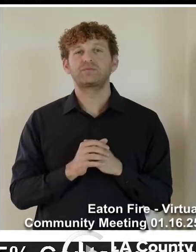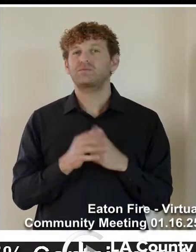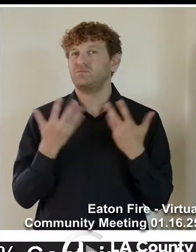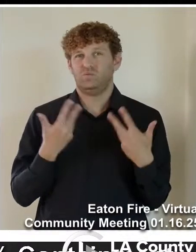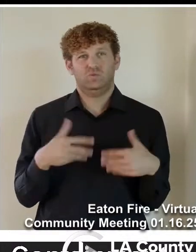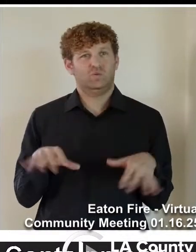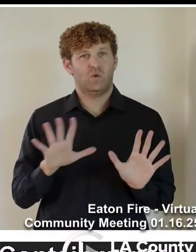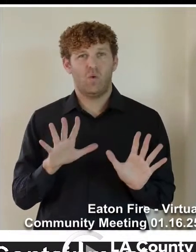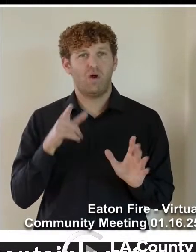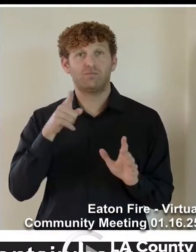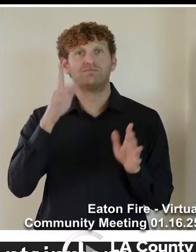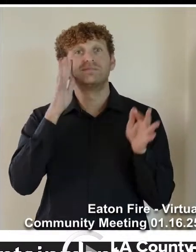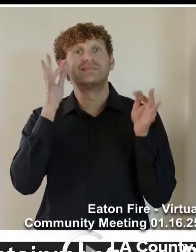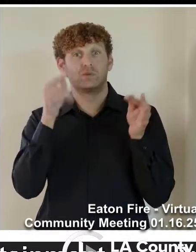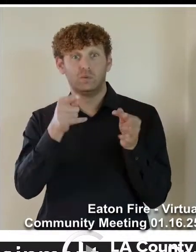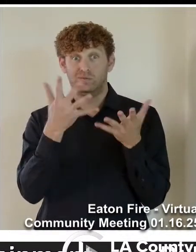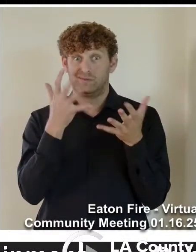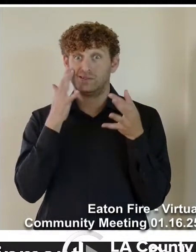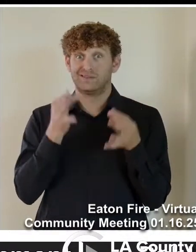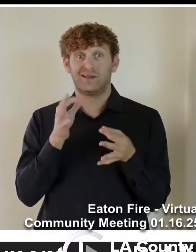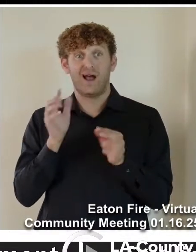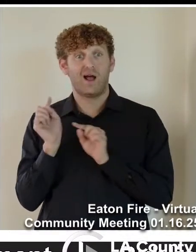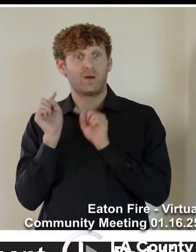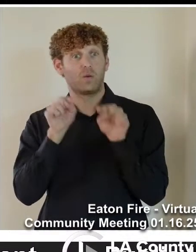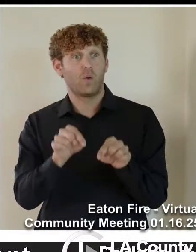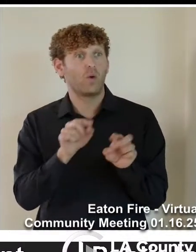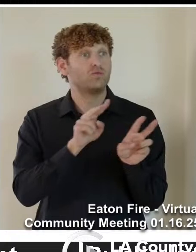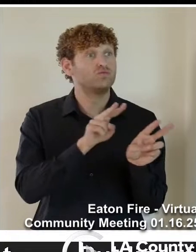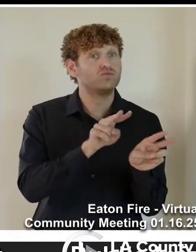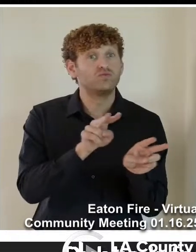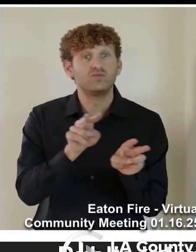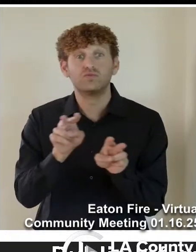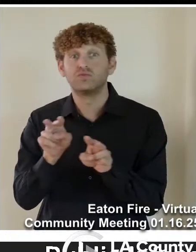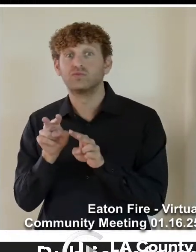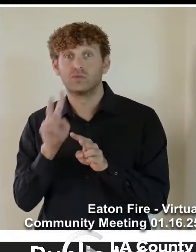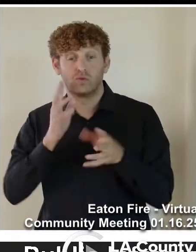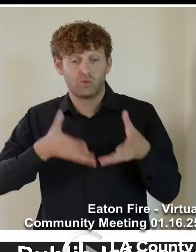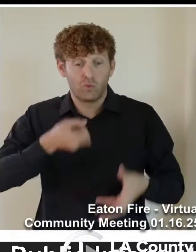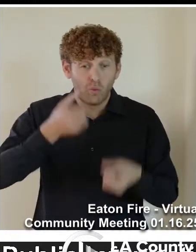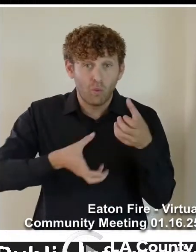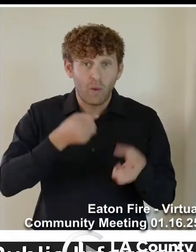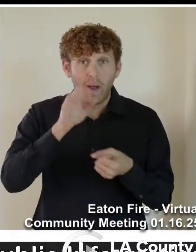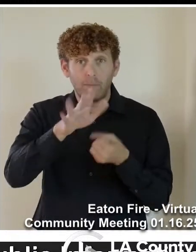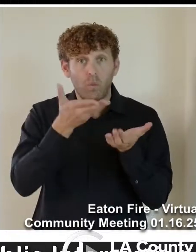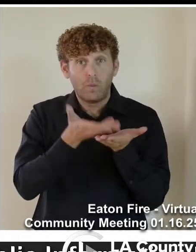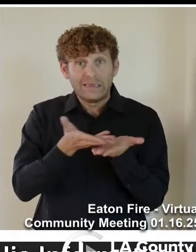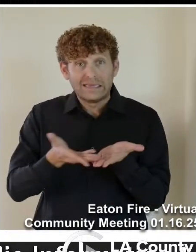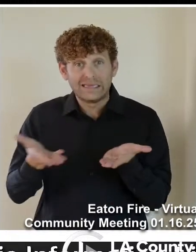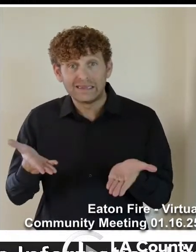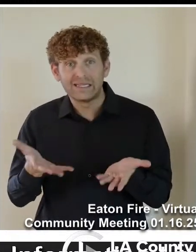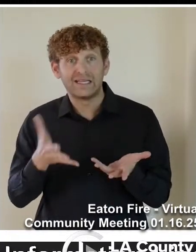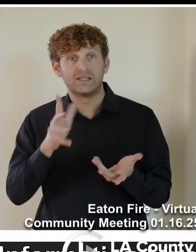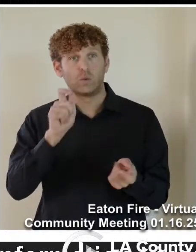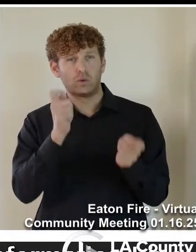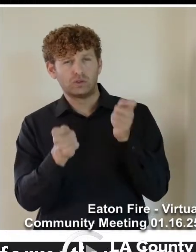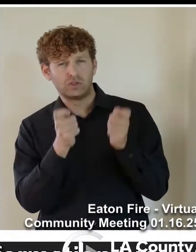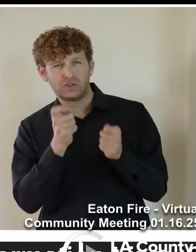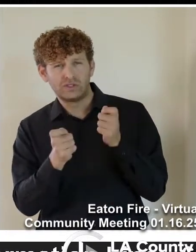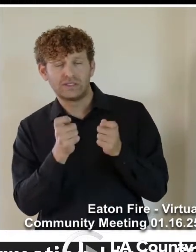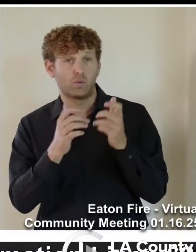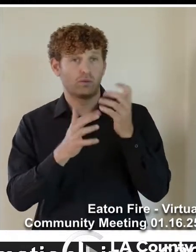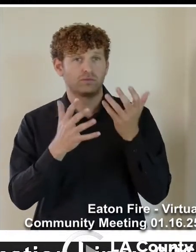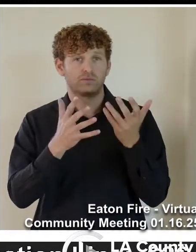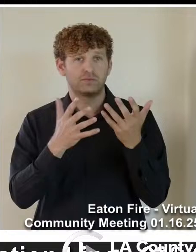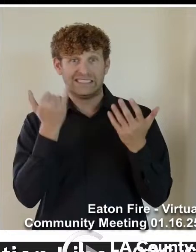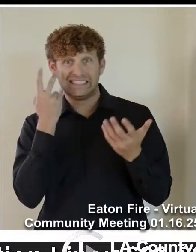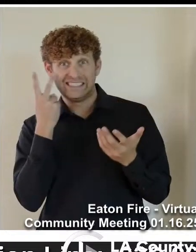the fire area to either review, maybe reclaim some of your belongings and or make some adjustments to the remaining structures that stand,